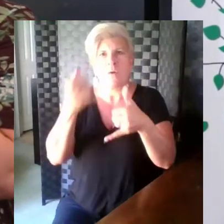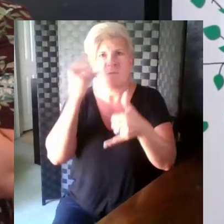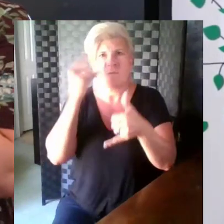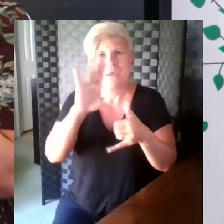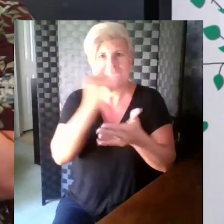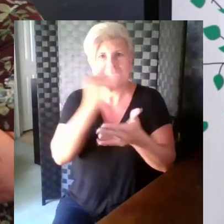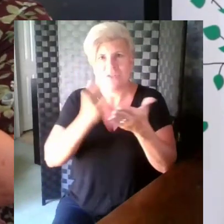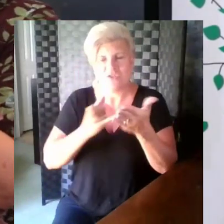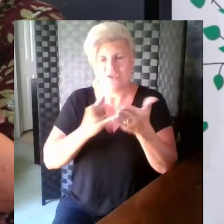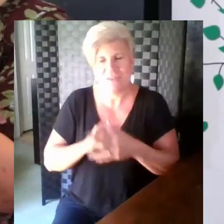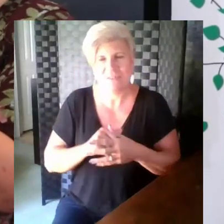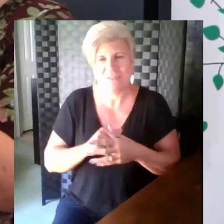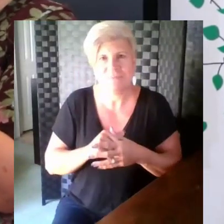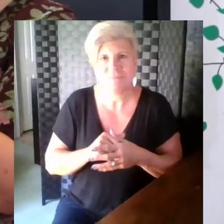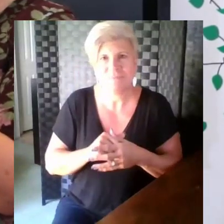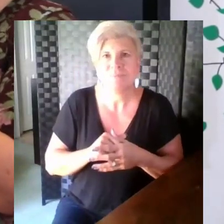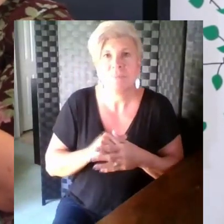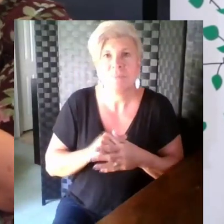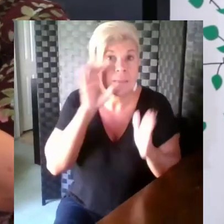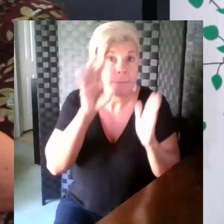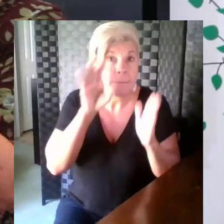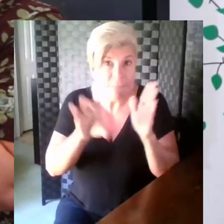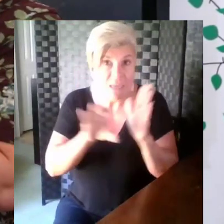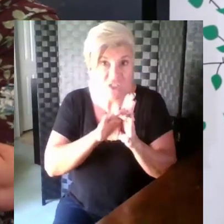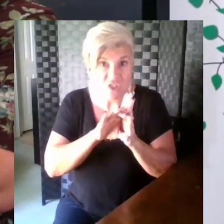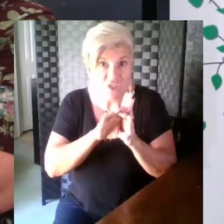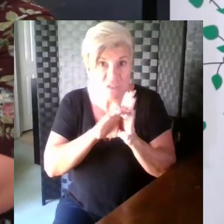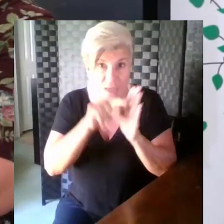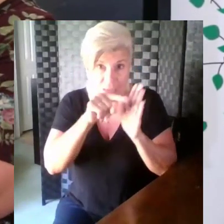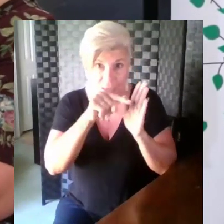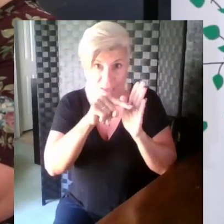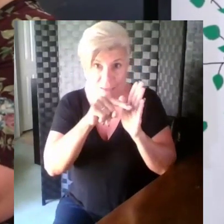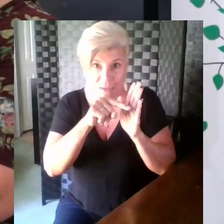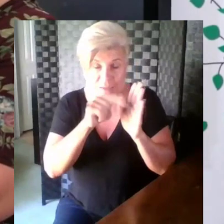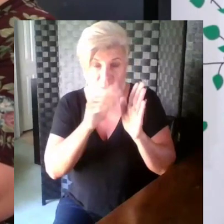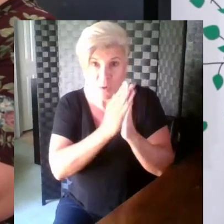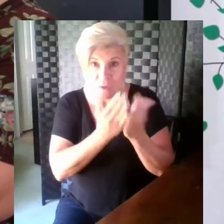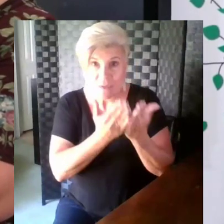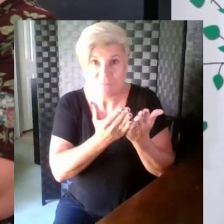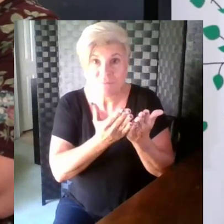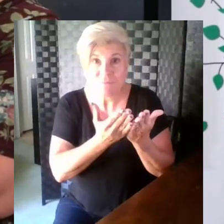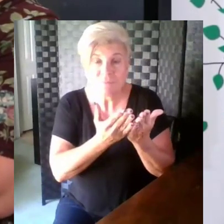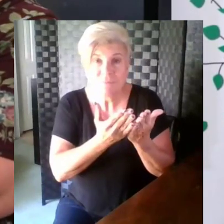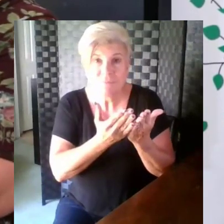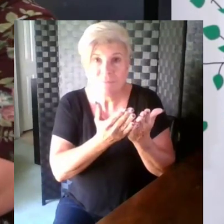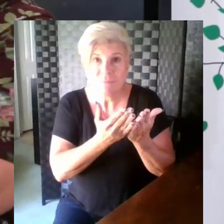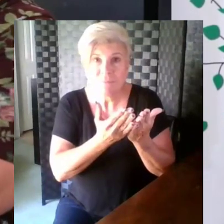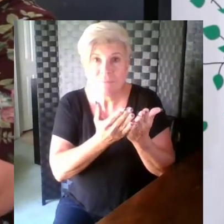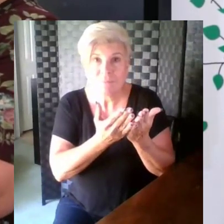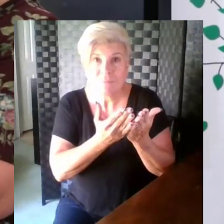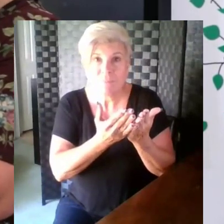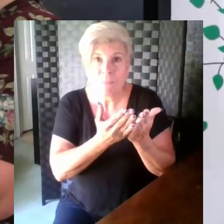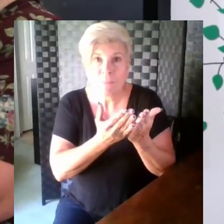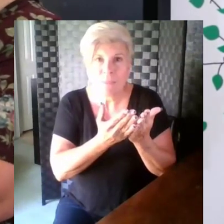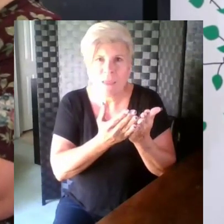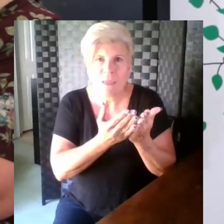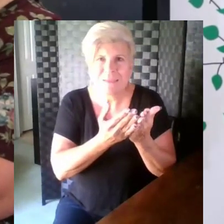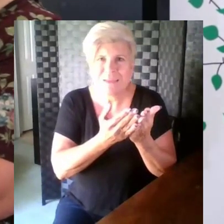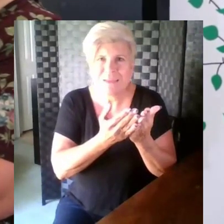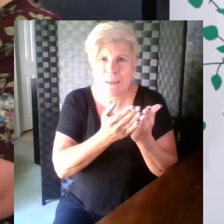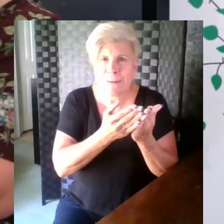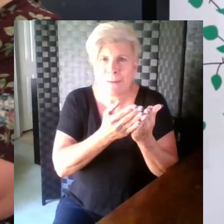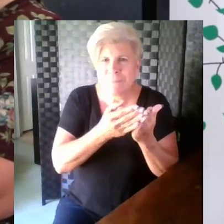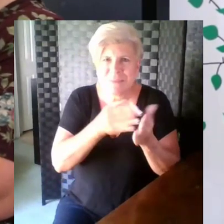for his illustrations. The pictures in There Was an Old Lady Who stories are kind